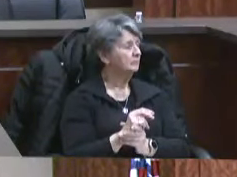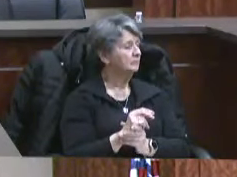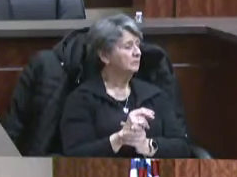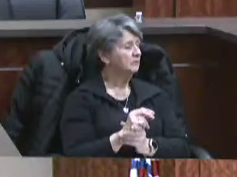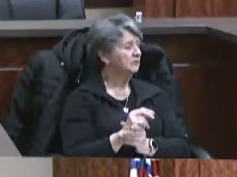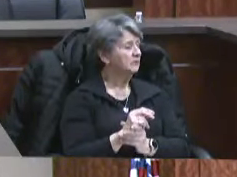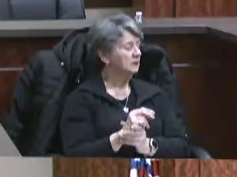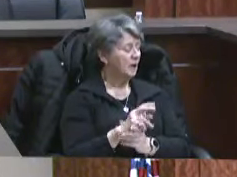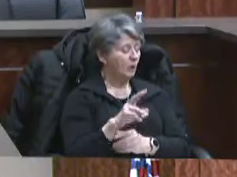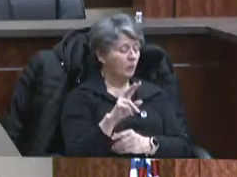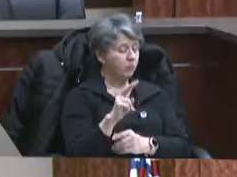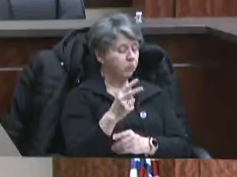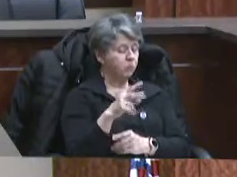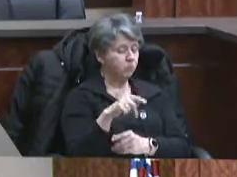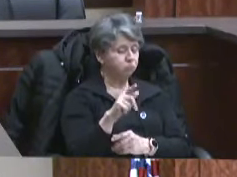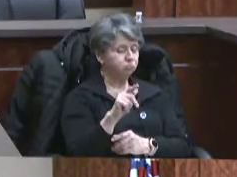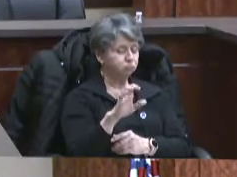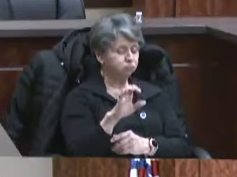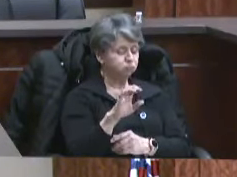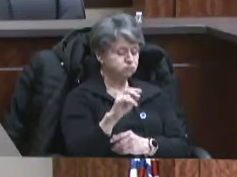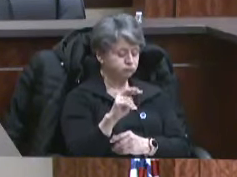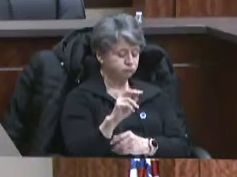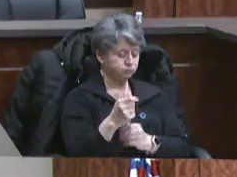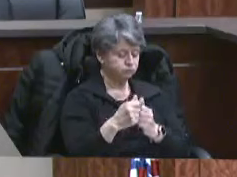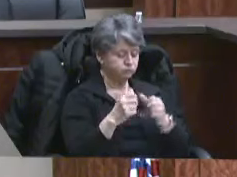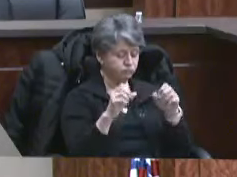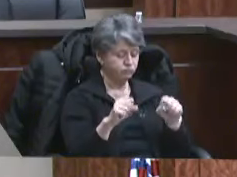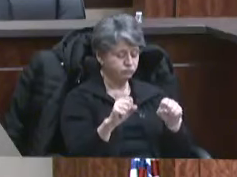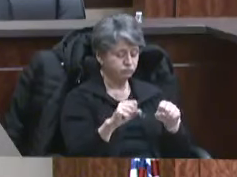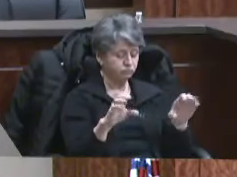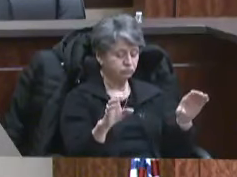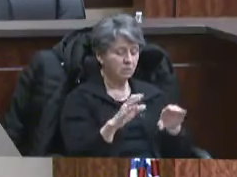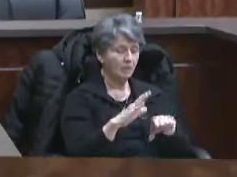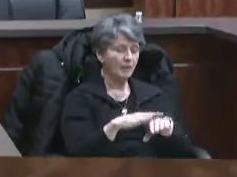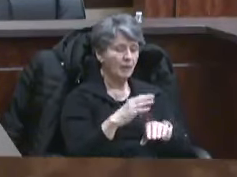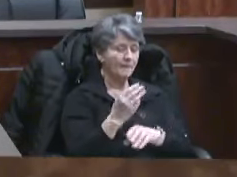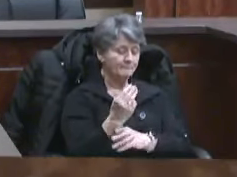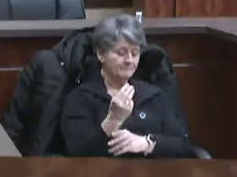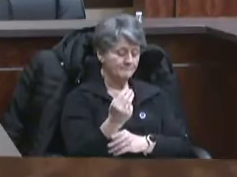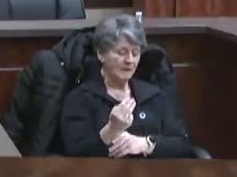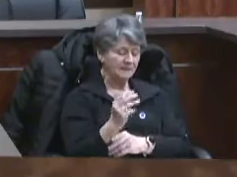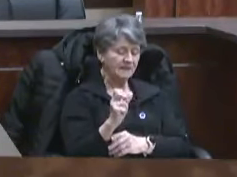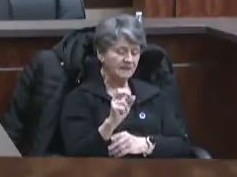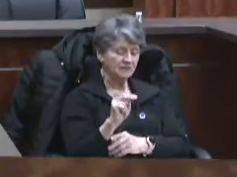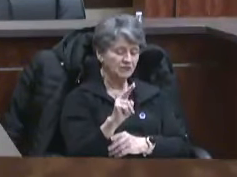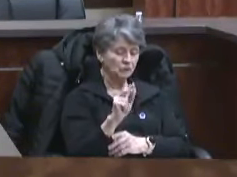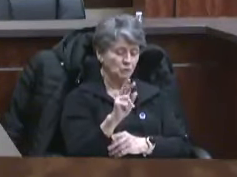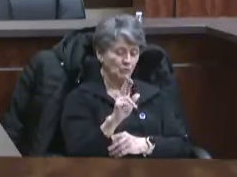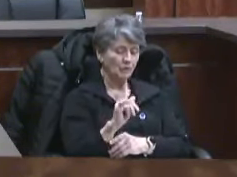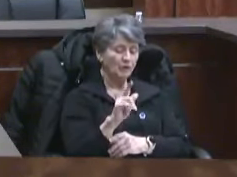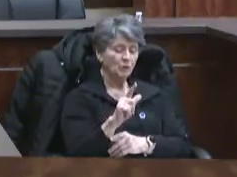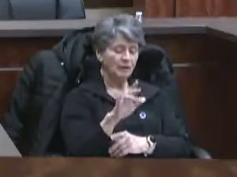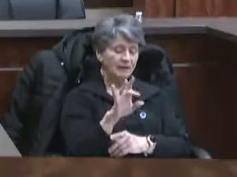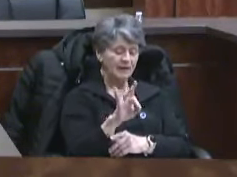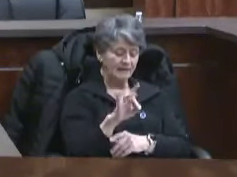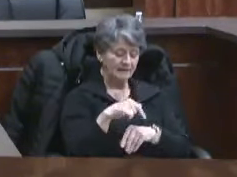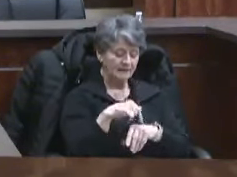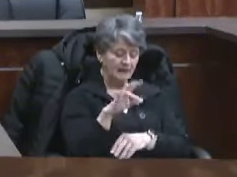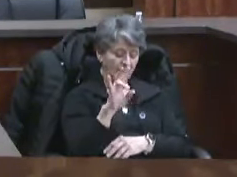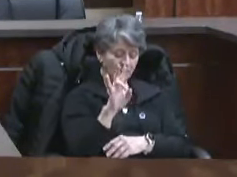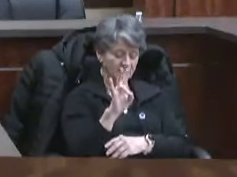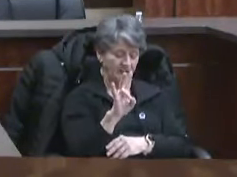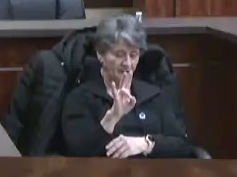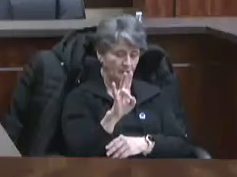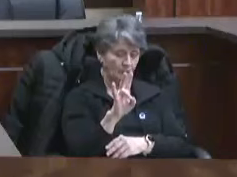The second public hearing with possible action will be held on Monday, January 28th at 7 o'clock